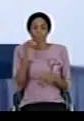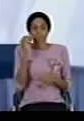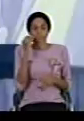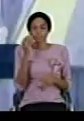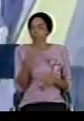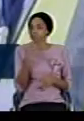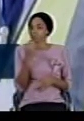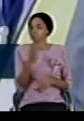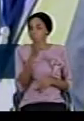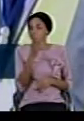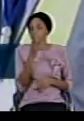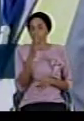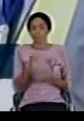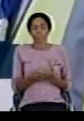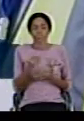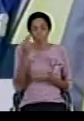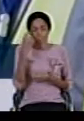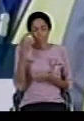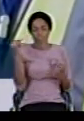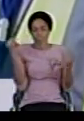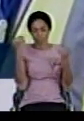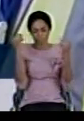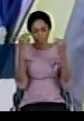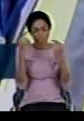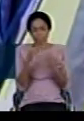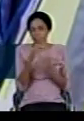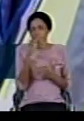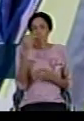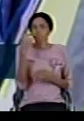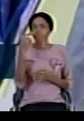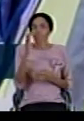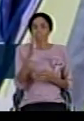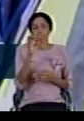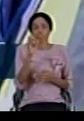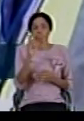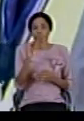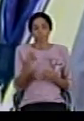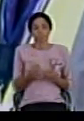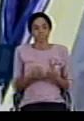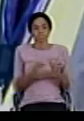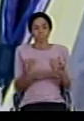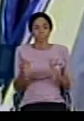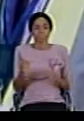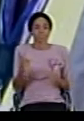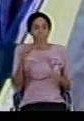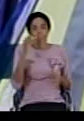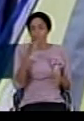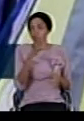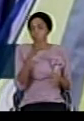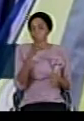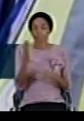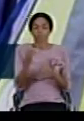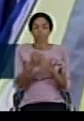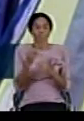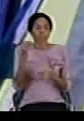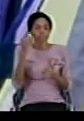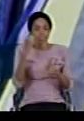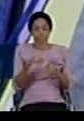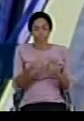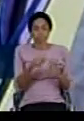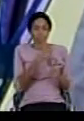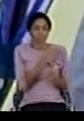mom that my eye is paining me. I can't see the board so clear. So my mommy took me to the hospital. Then